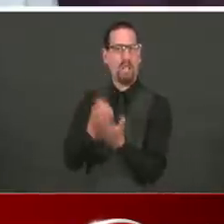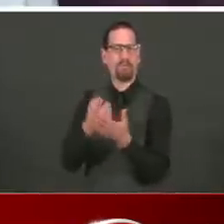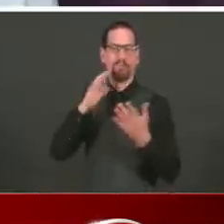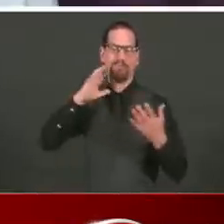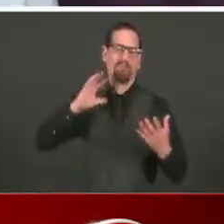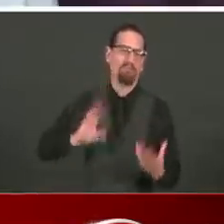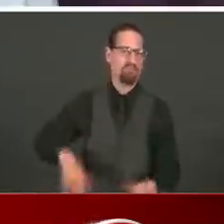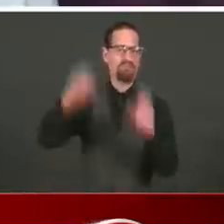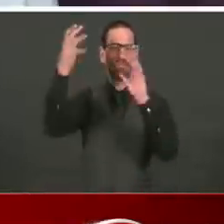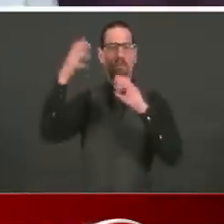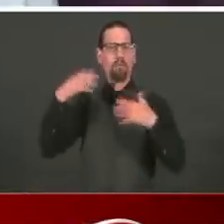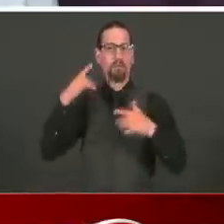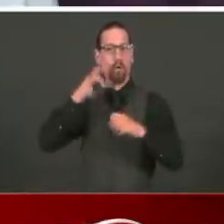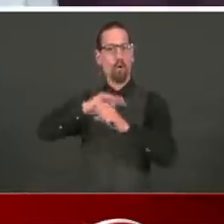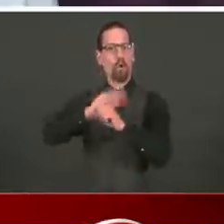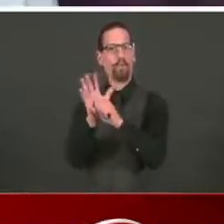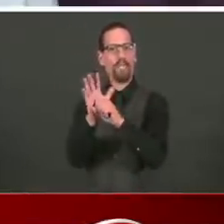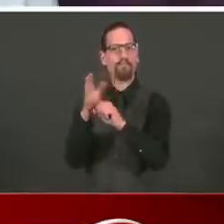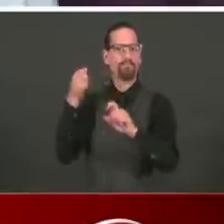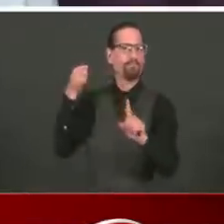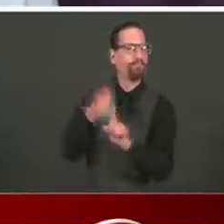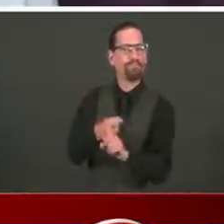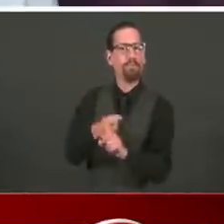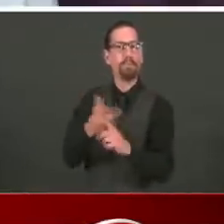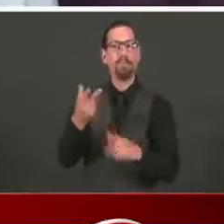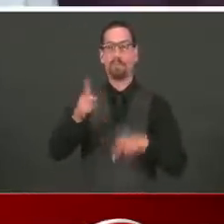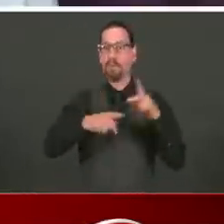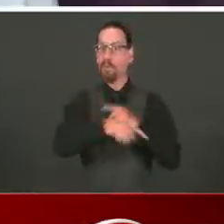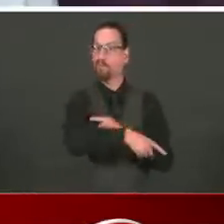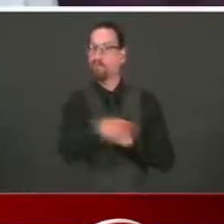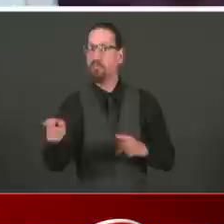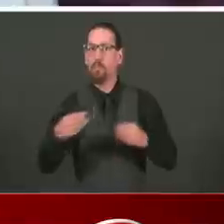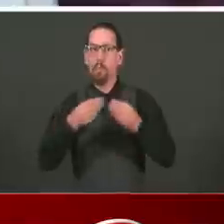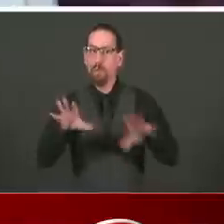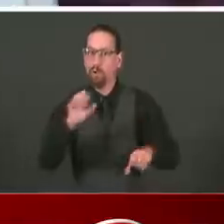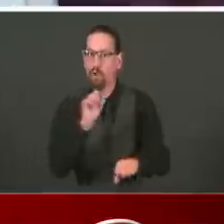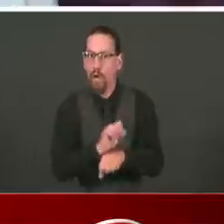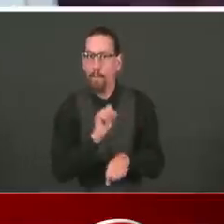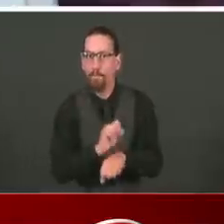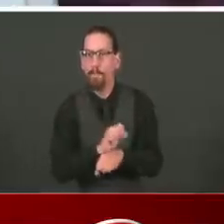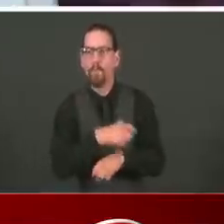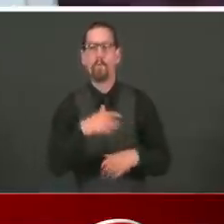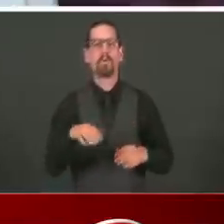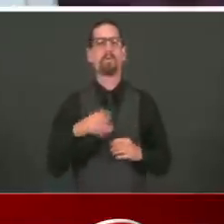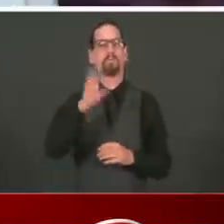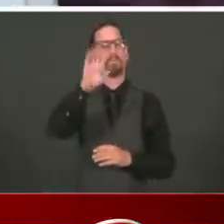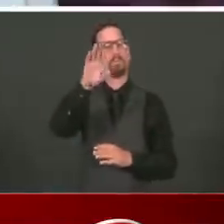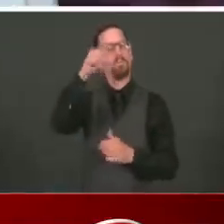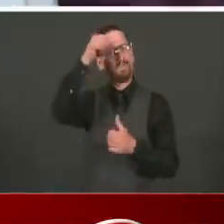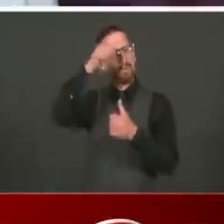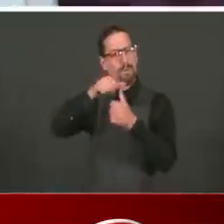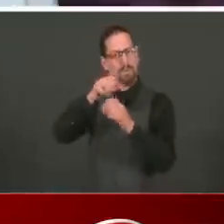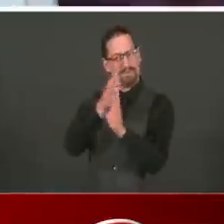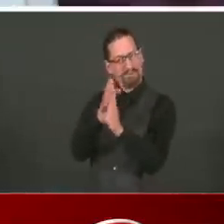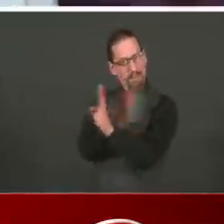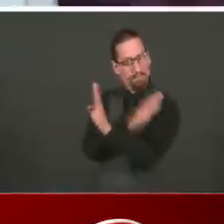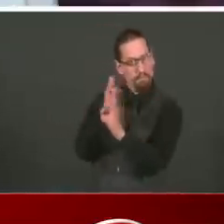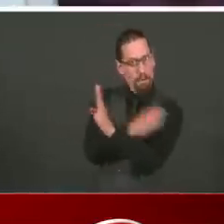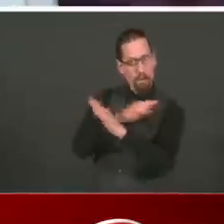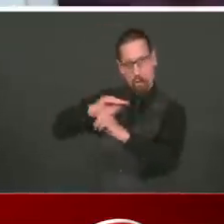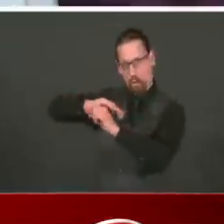work. Anybody who went into the COVID crisis housing insecure, with low